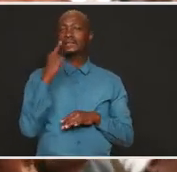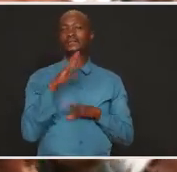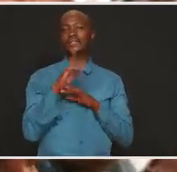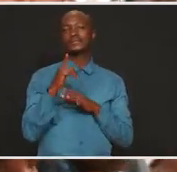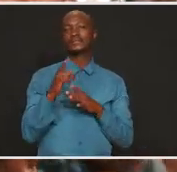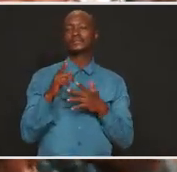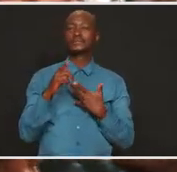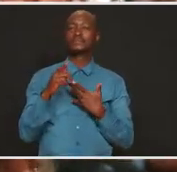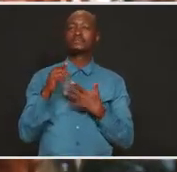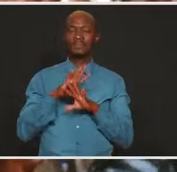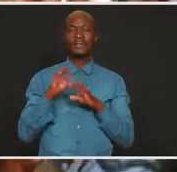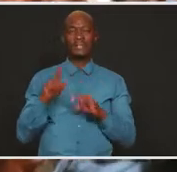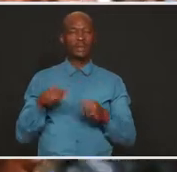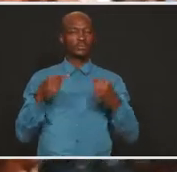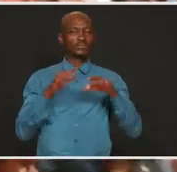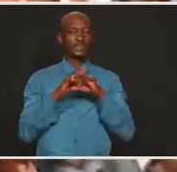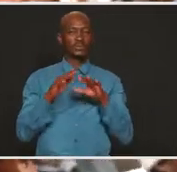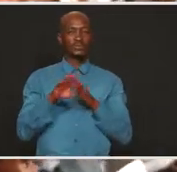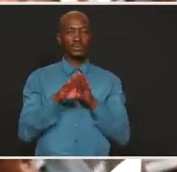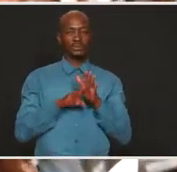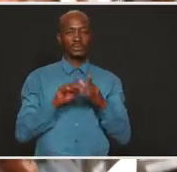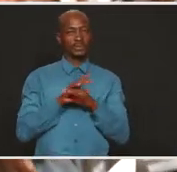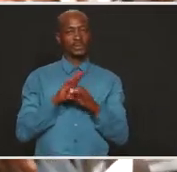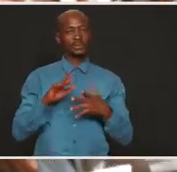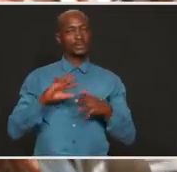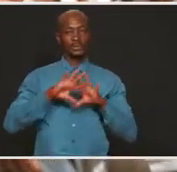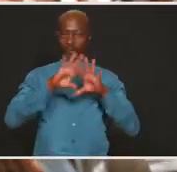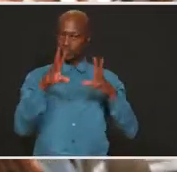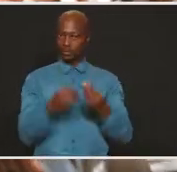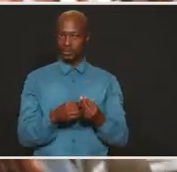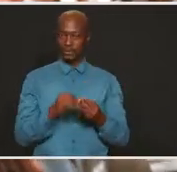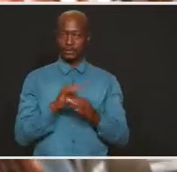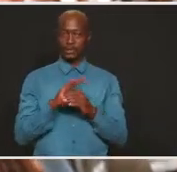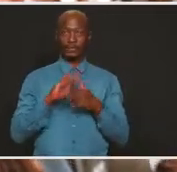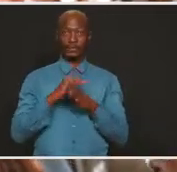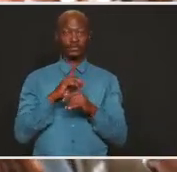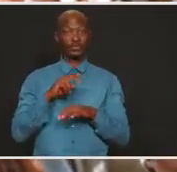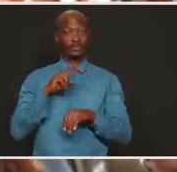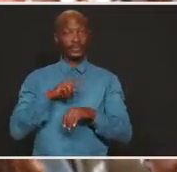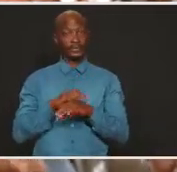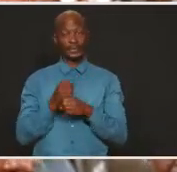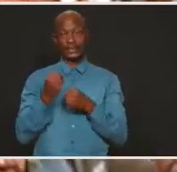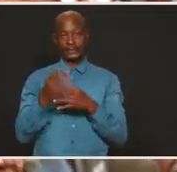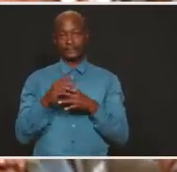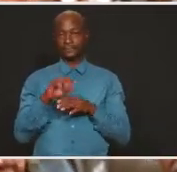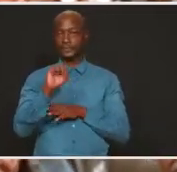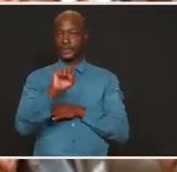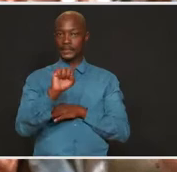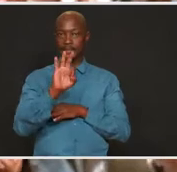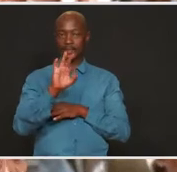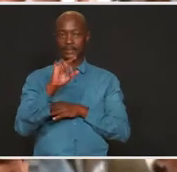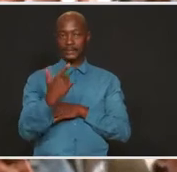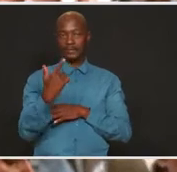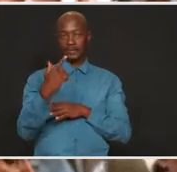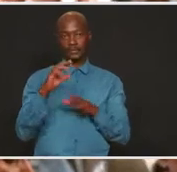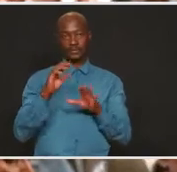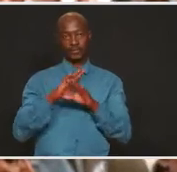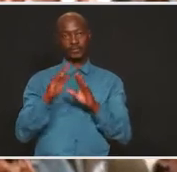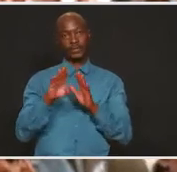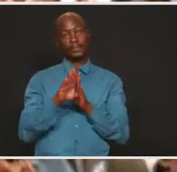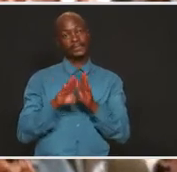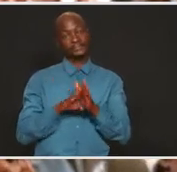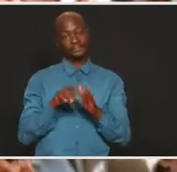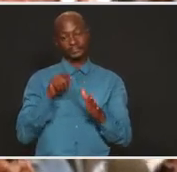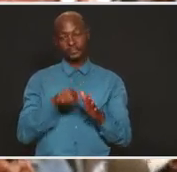I object to the bill in its entirety for the sake of time I'll give example of section 37 of the bill